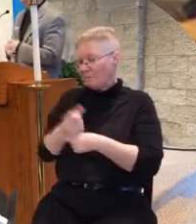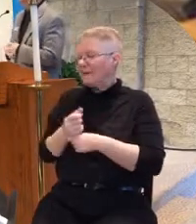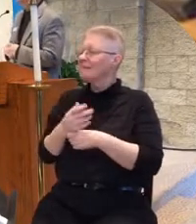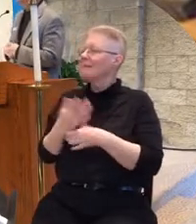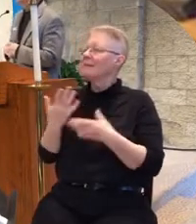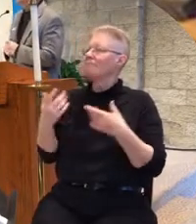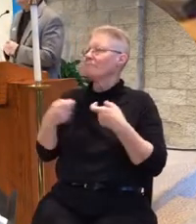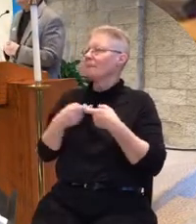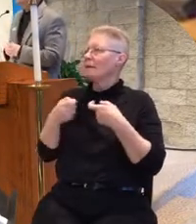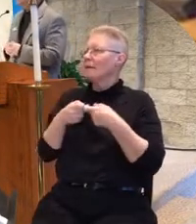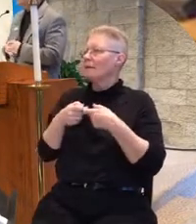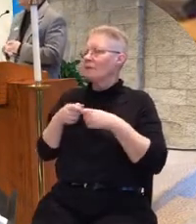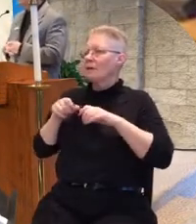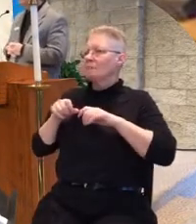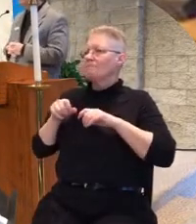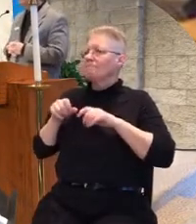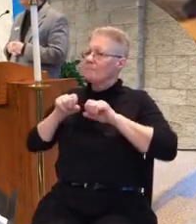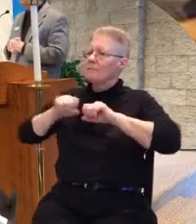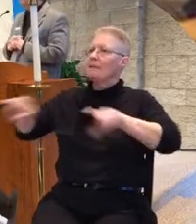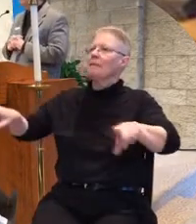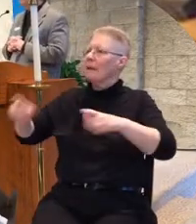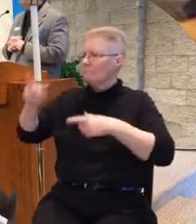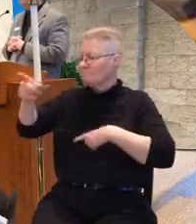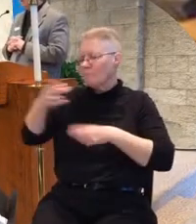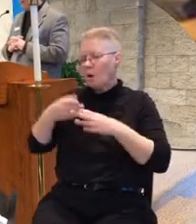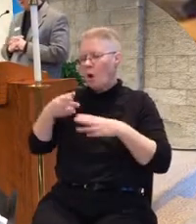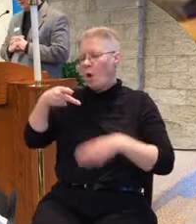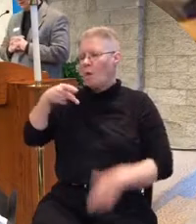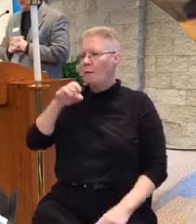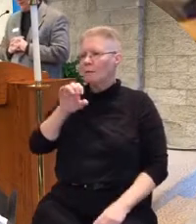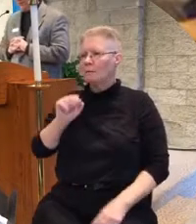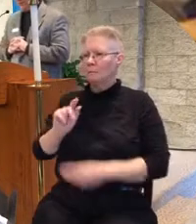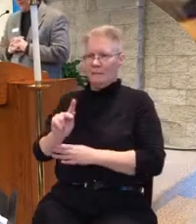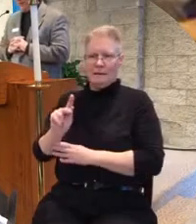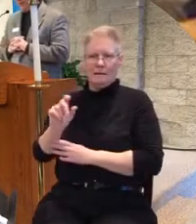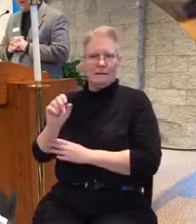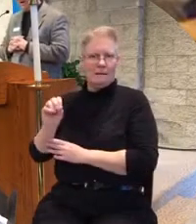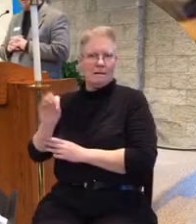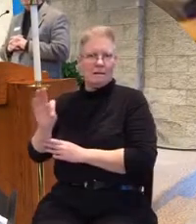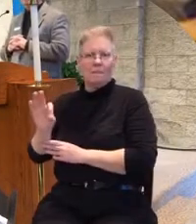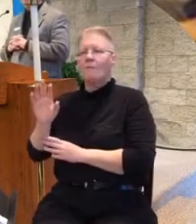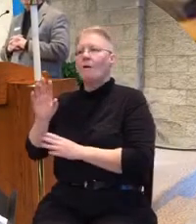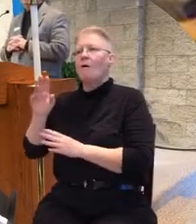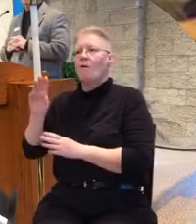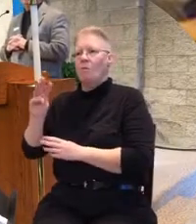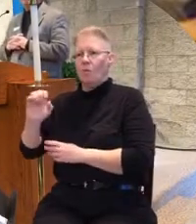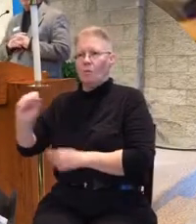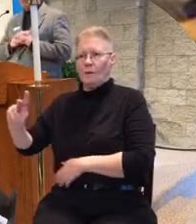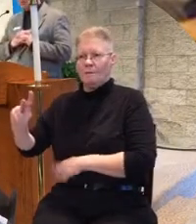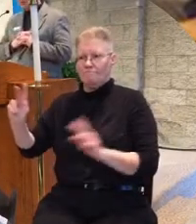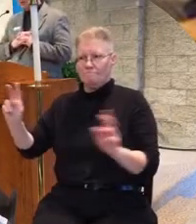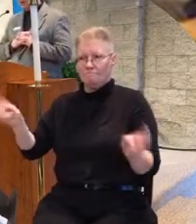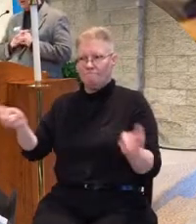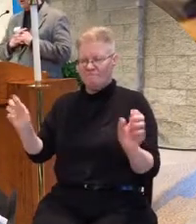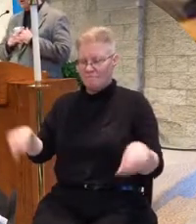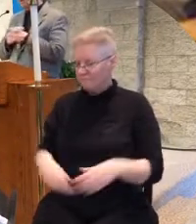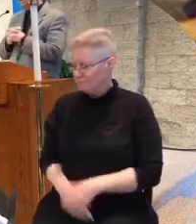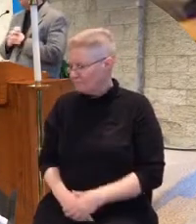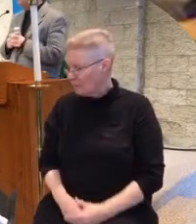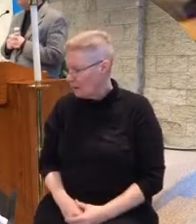ways to transform your life and learn more about all the opportunities to do so. Now, if it's agreeable to your